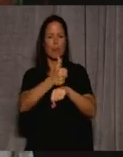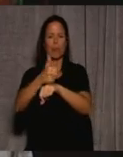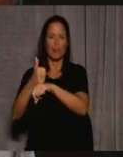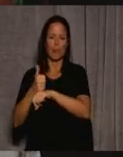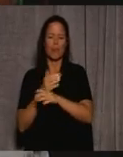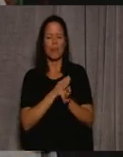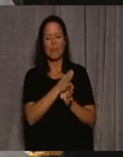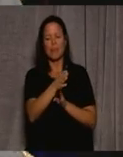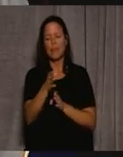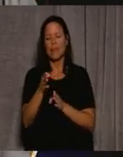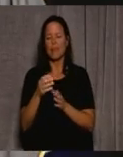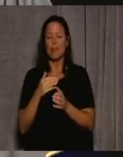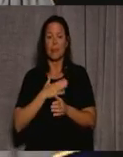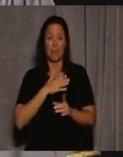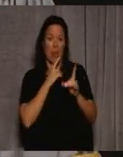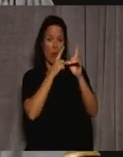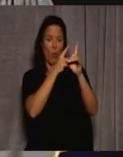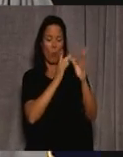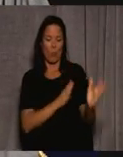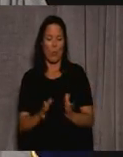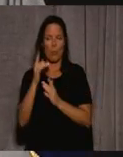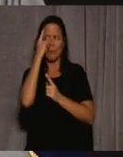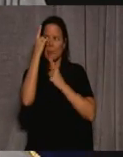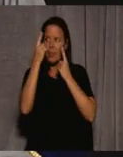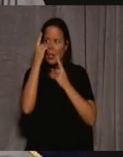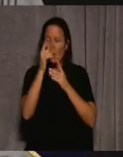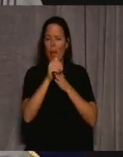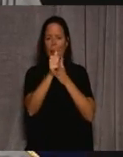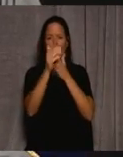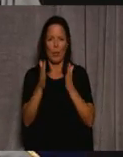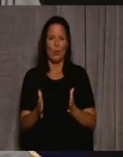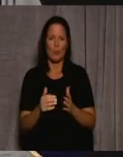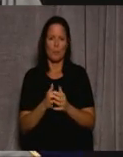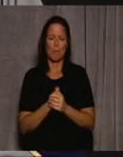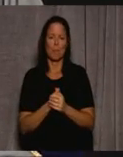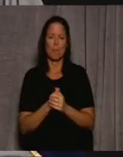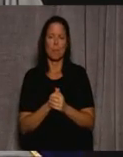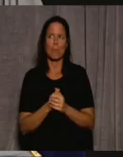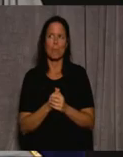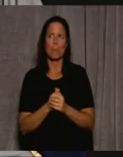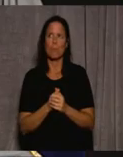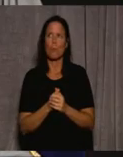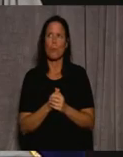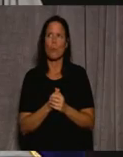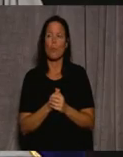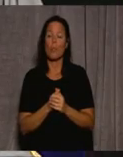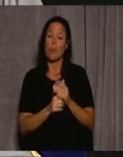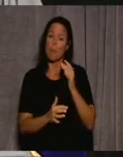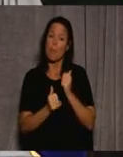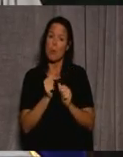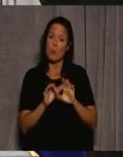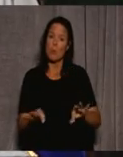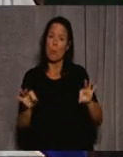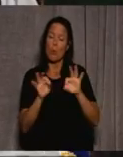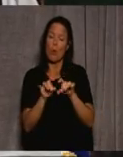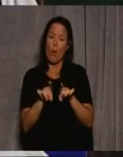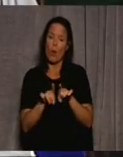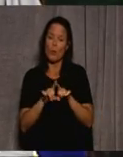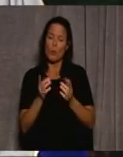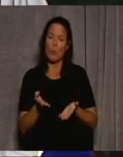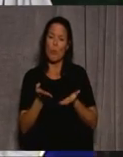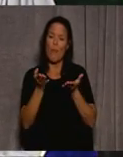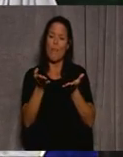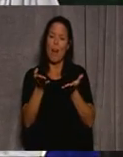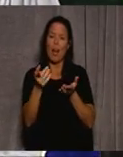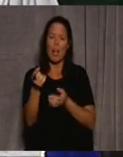So our goal is to prepare you to be a thinker and a leader. And most importantly, to provide